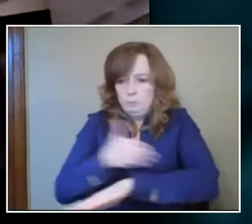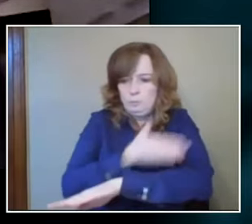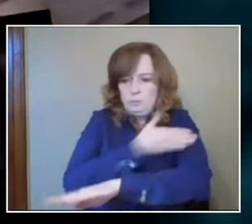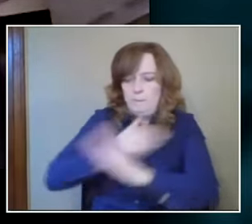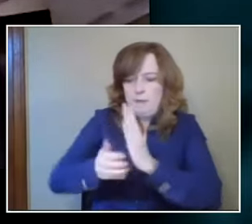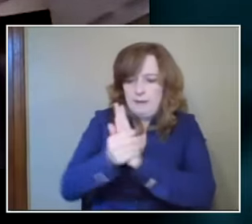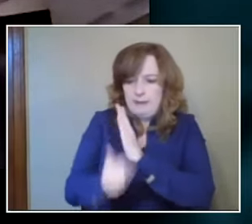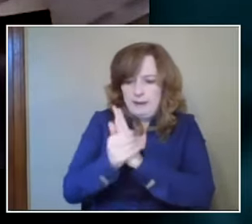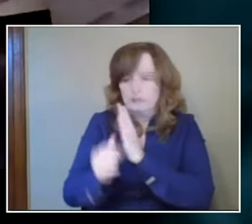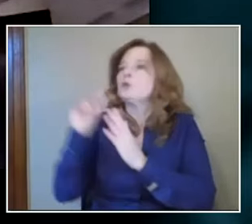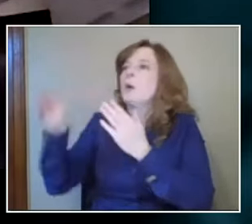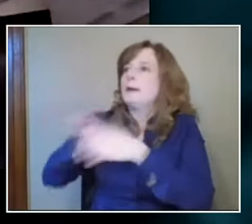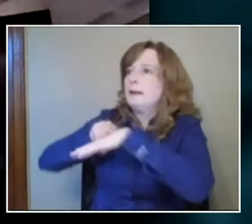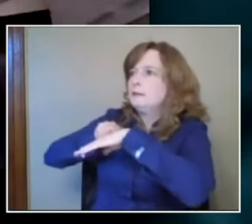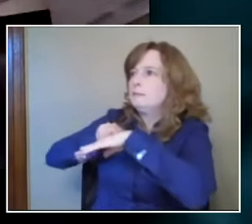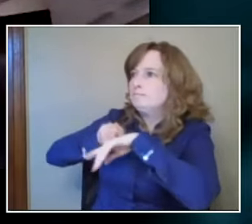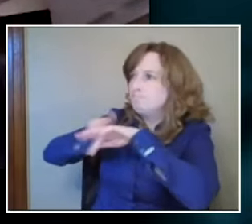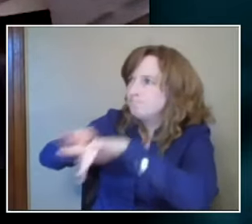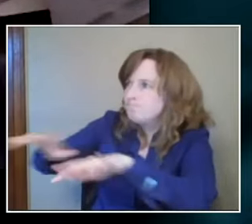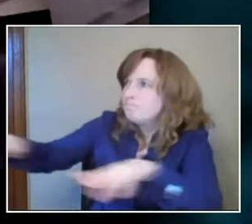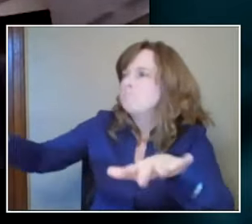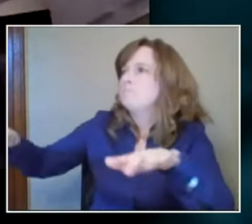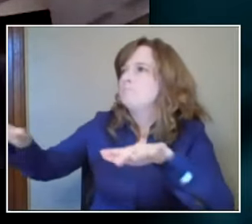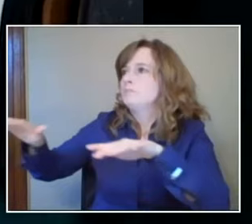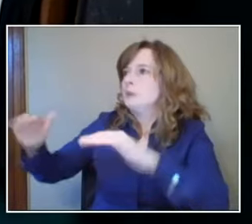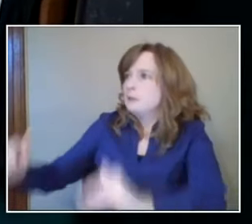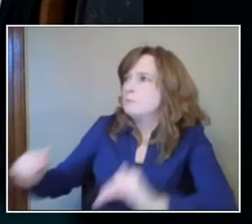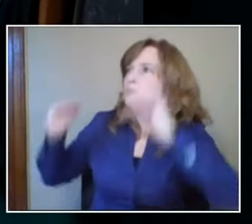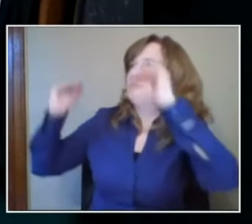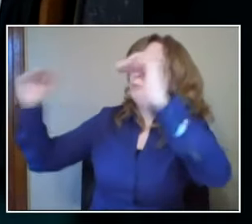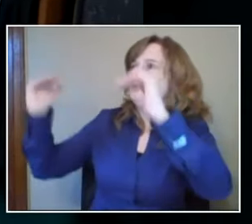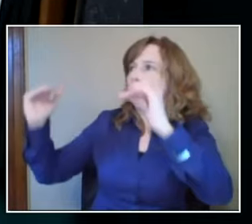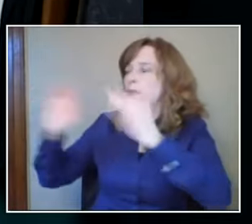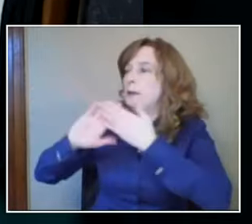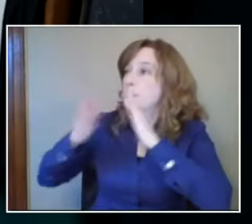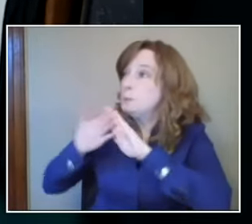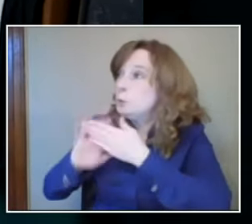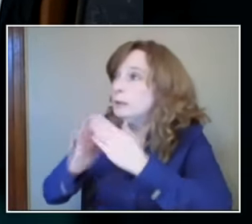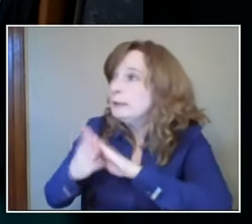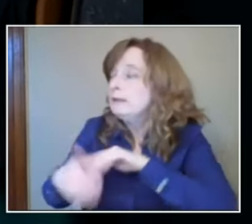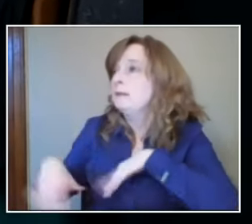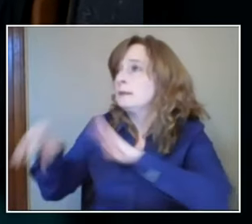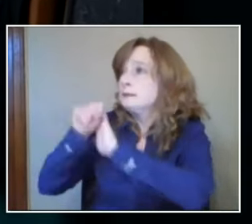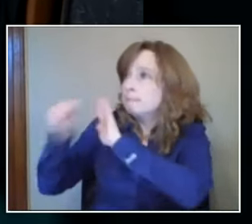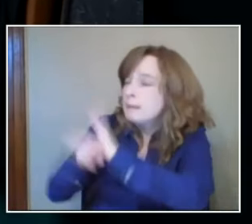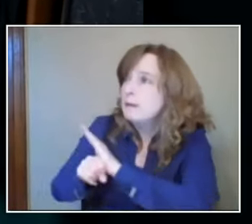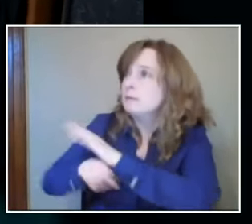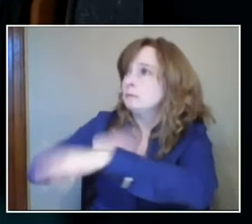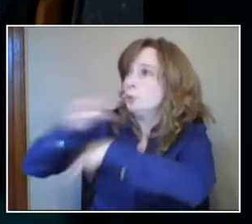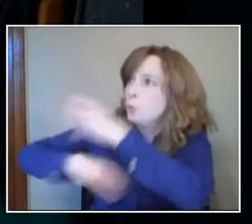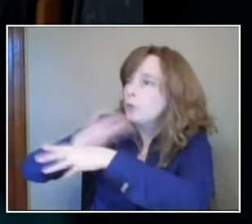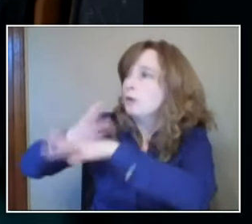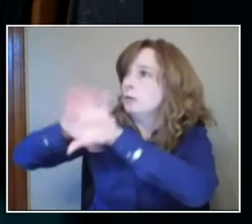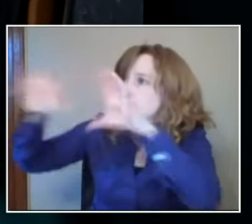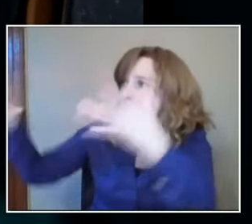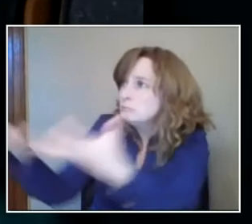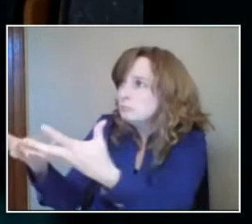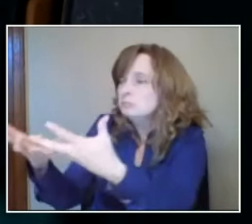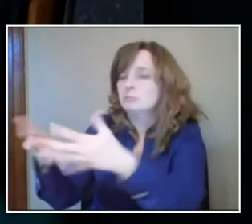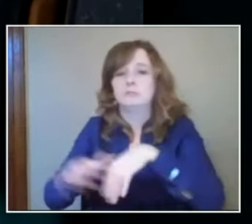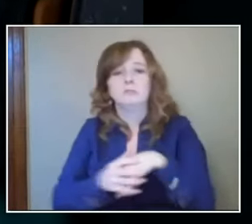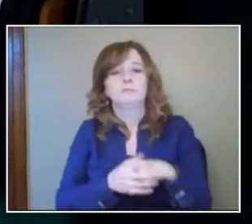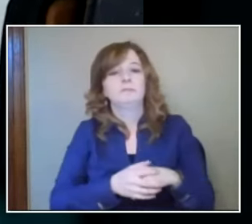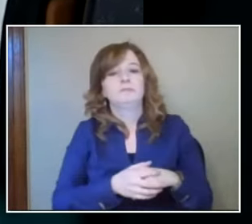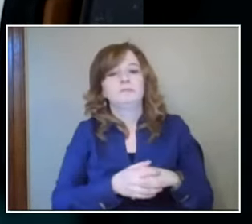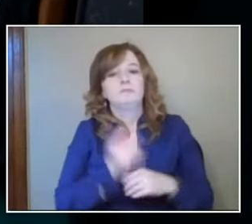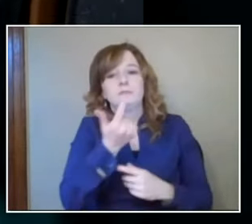community, the state, the country, and the world? And there's no question, Grace is one of those people. So Grace, whoever you end up working with, at least